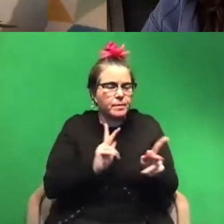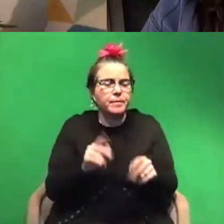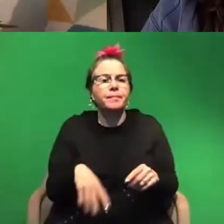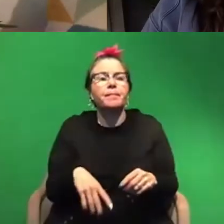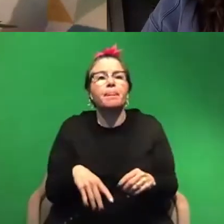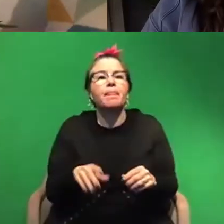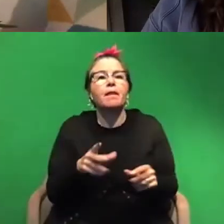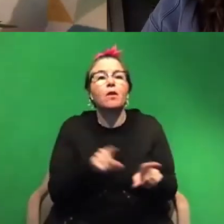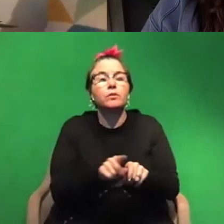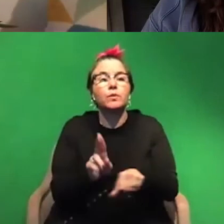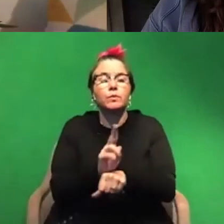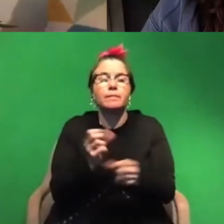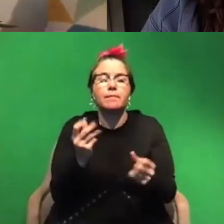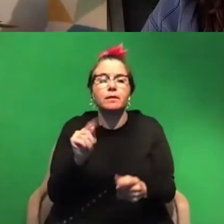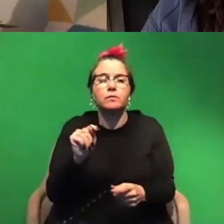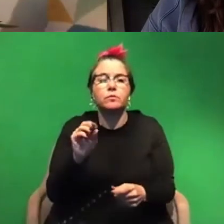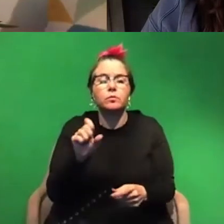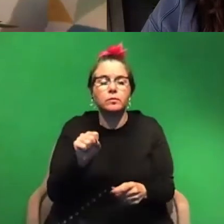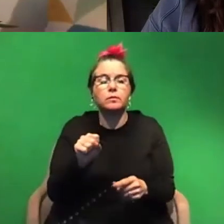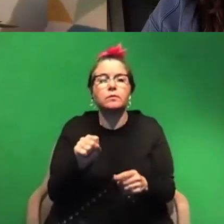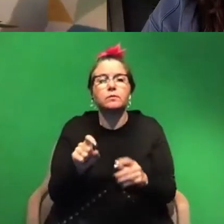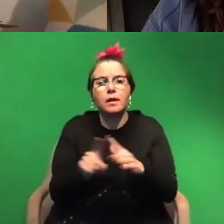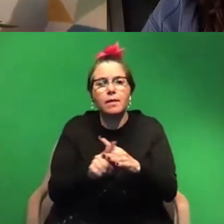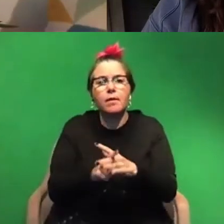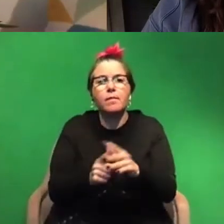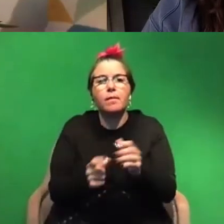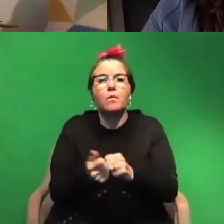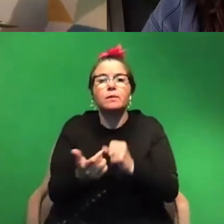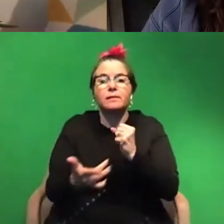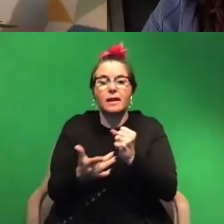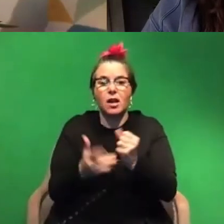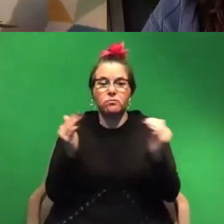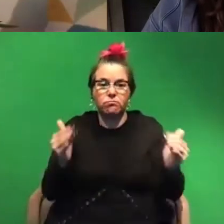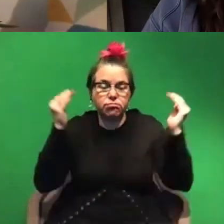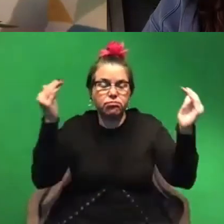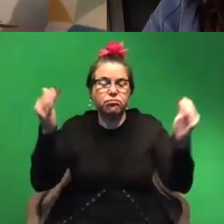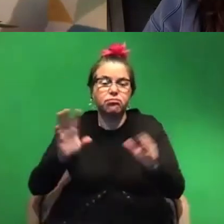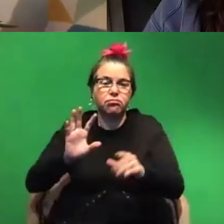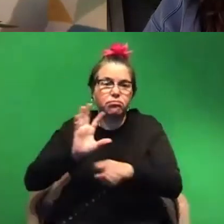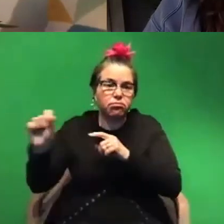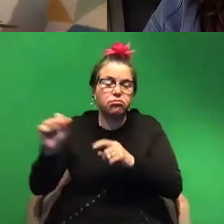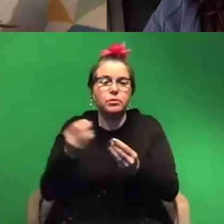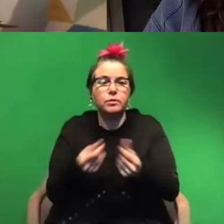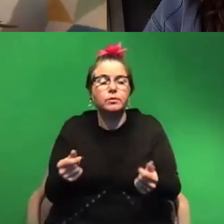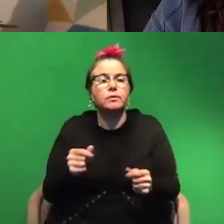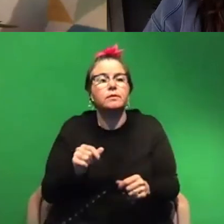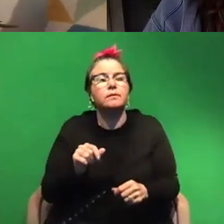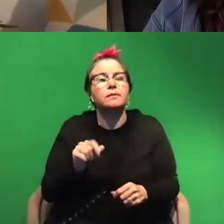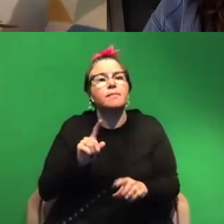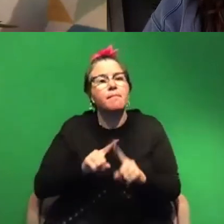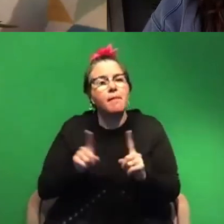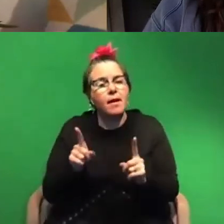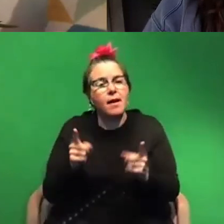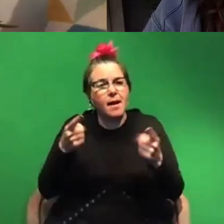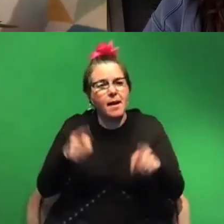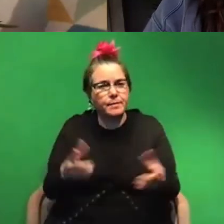of tools to come up with the most technologically advanced solutions. But what ends up